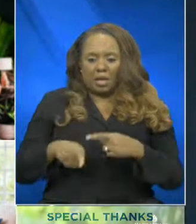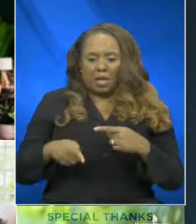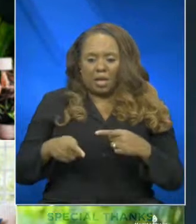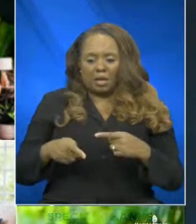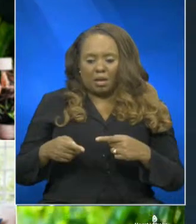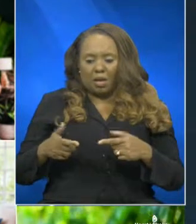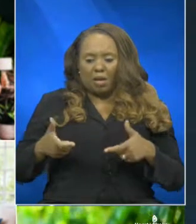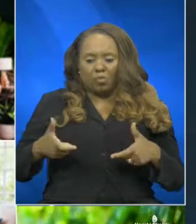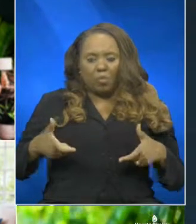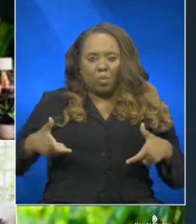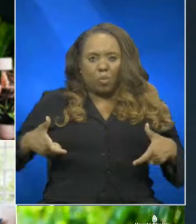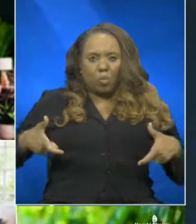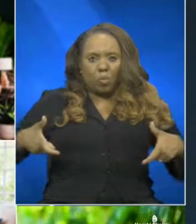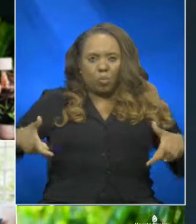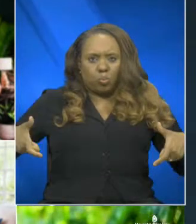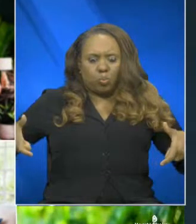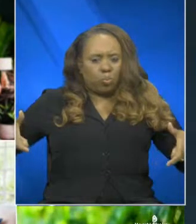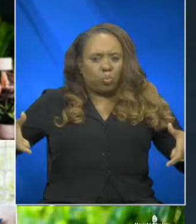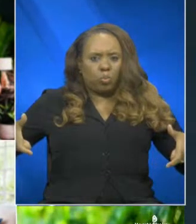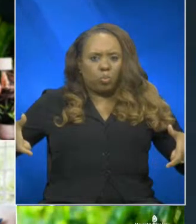is,